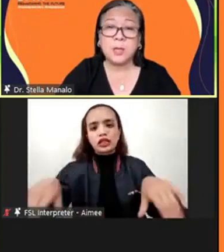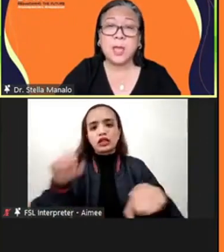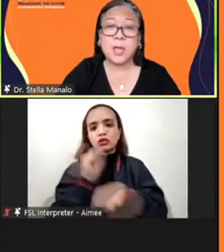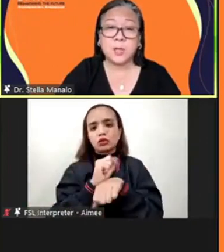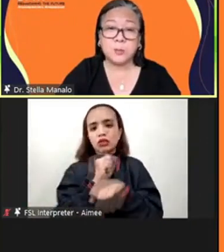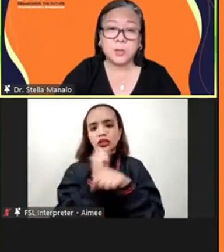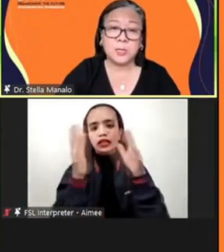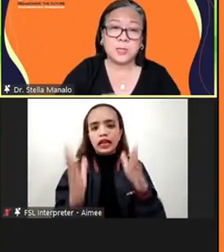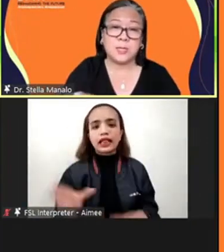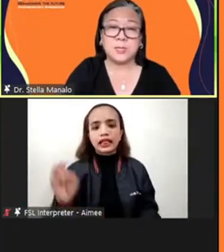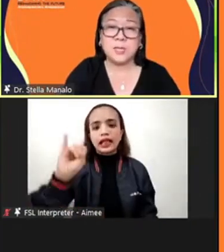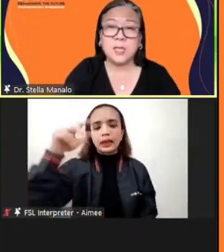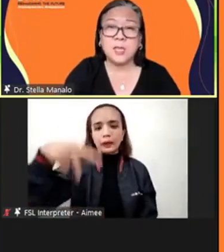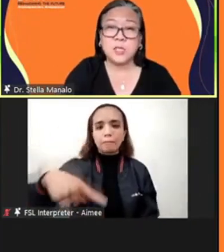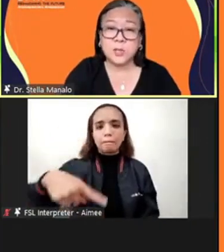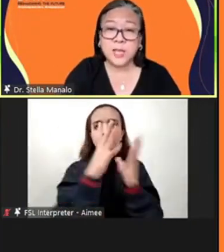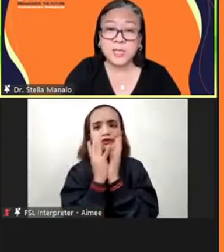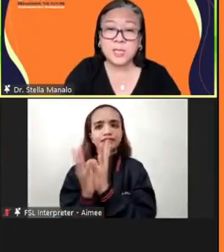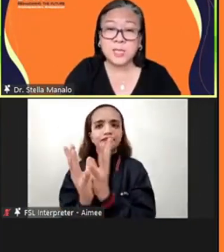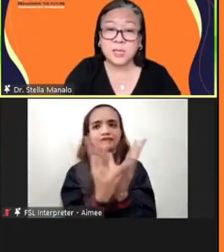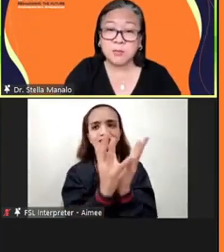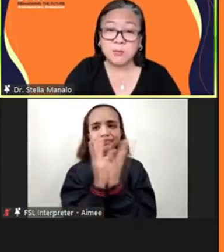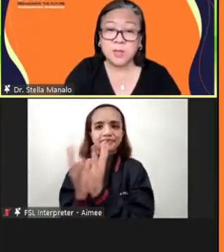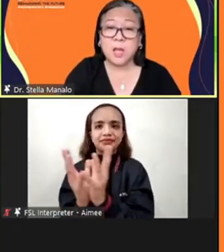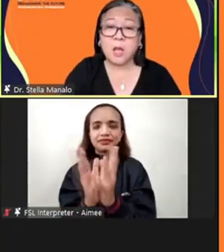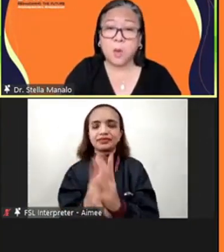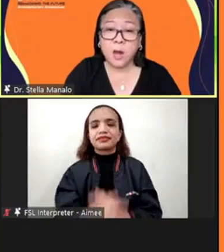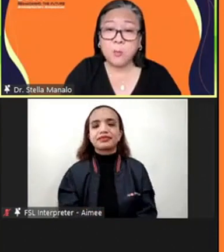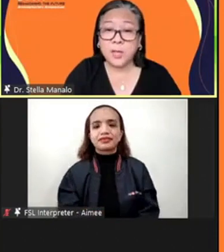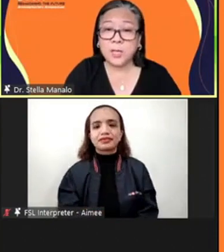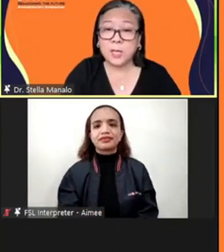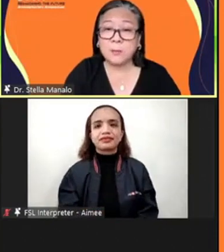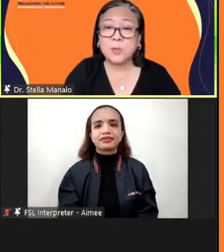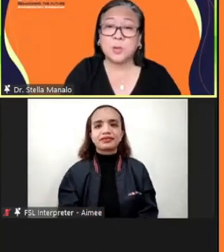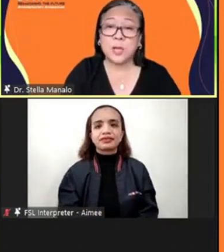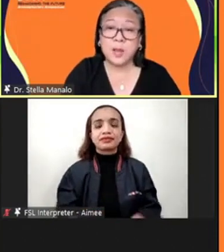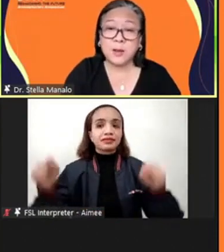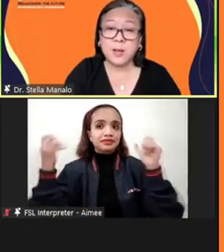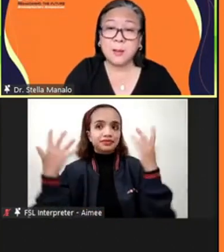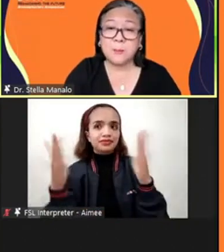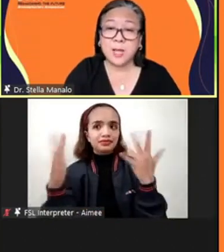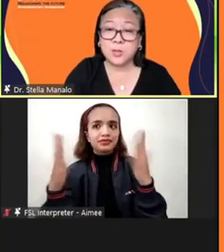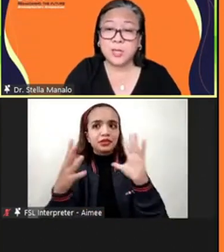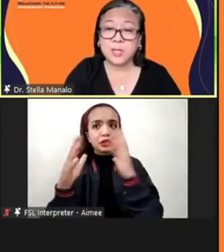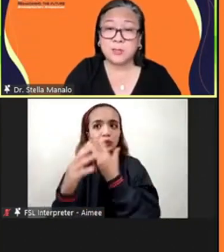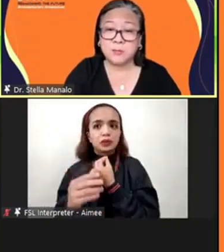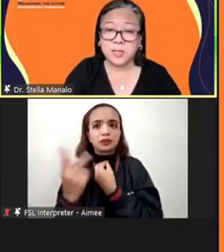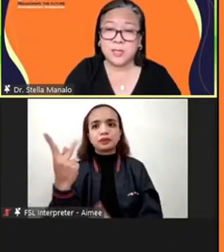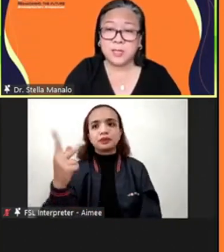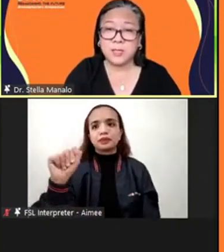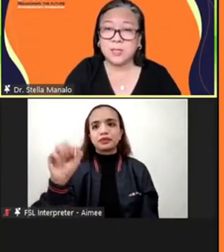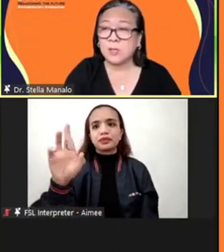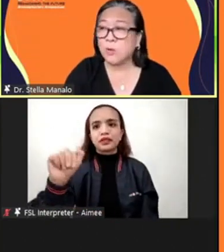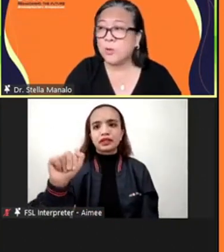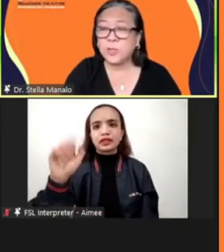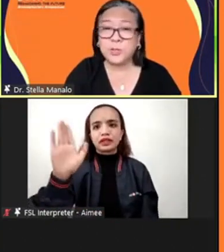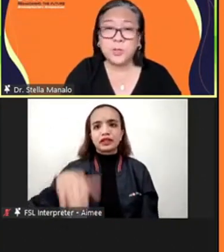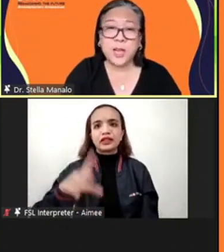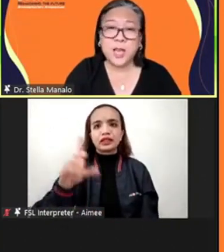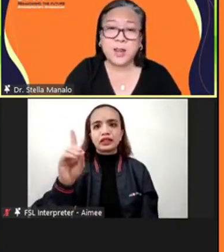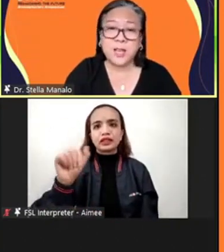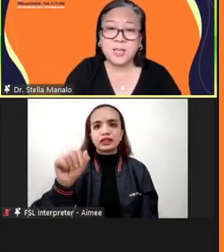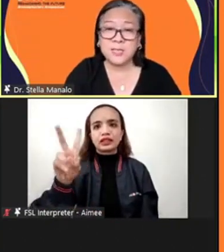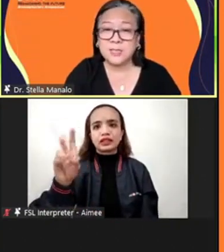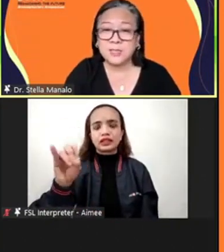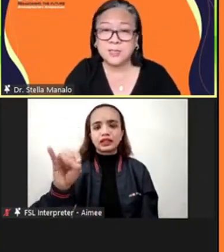people and communities. So let's give a warm welcome to Cara Patria David. Over to